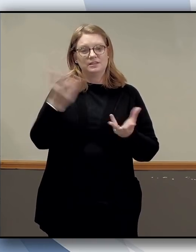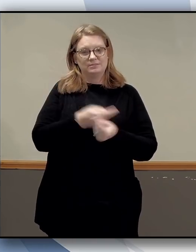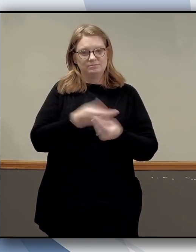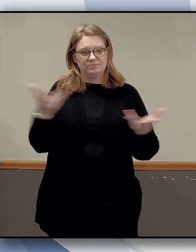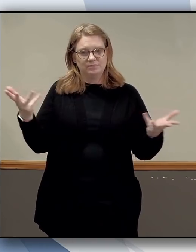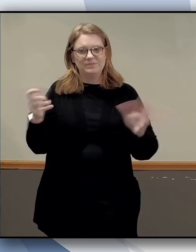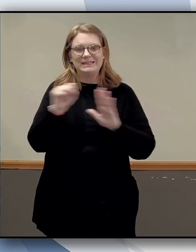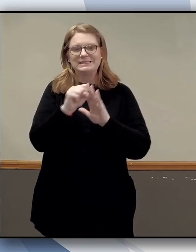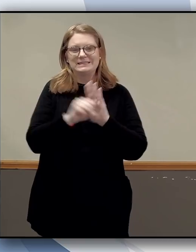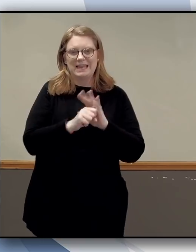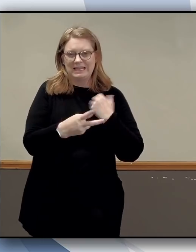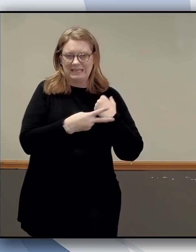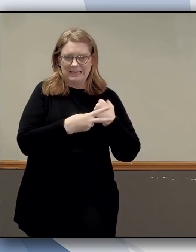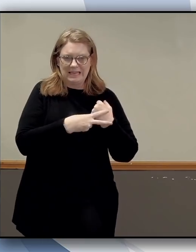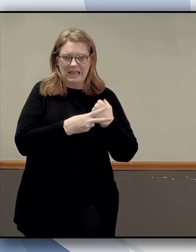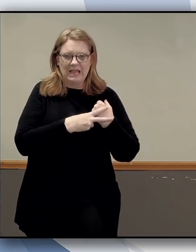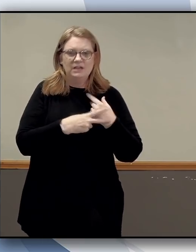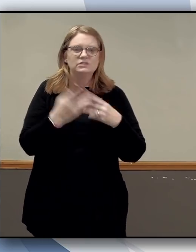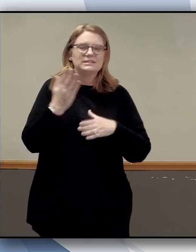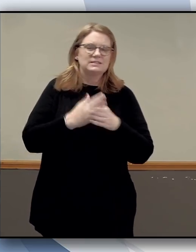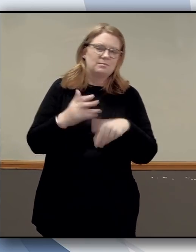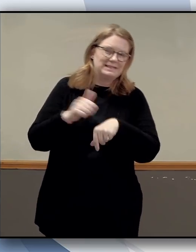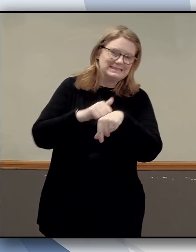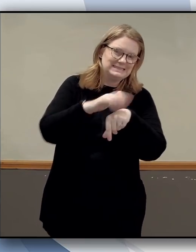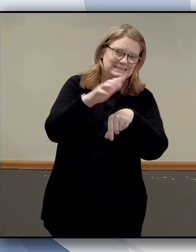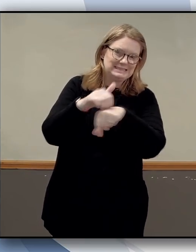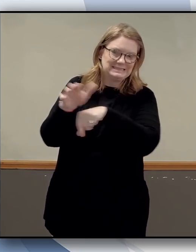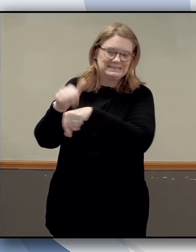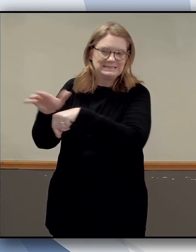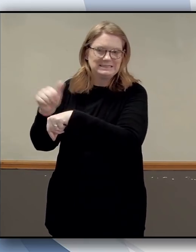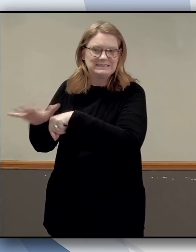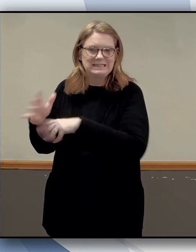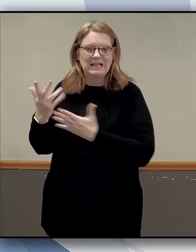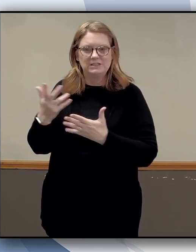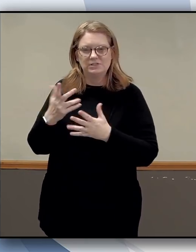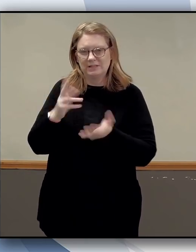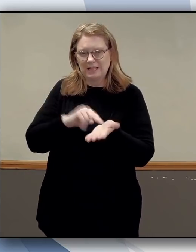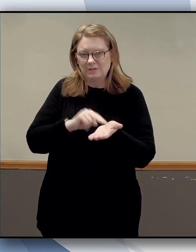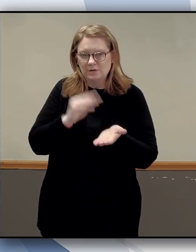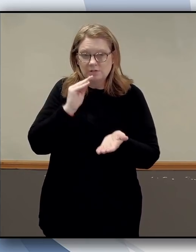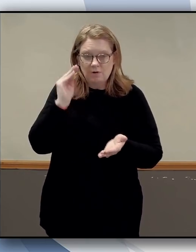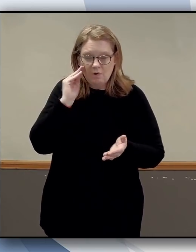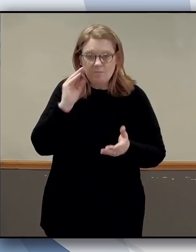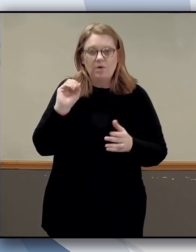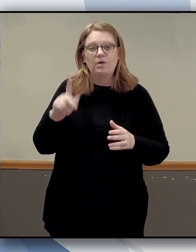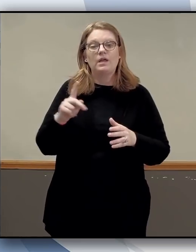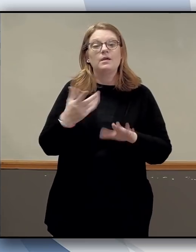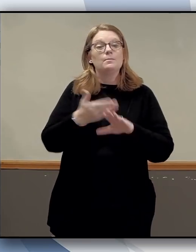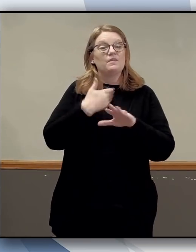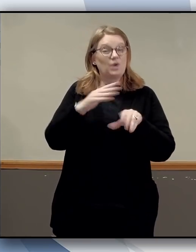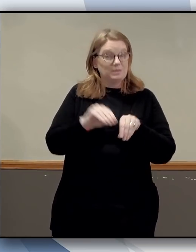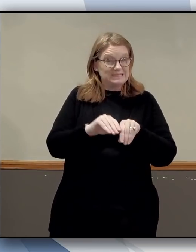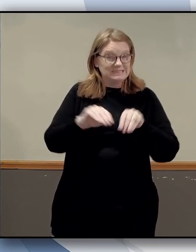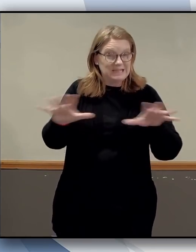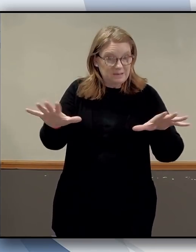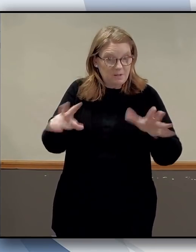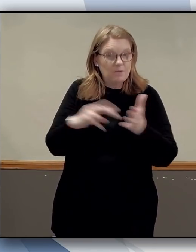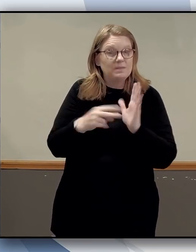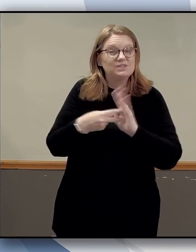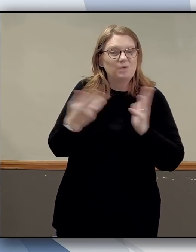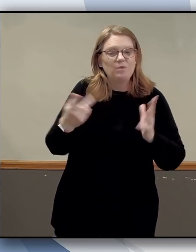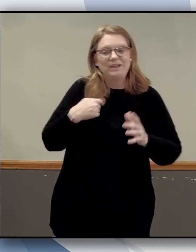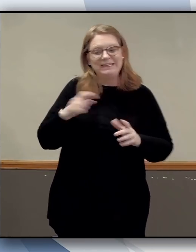and some have been shipped already to long-term care facilities. Before deploying those, we're validating those tests this week, and then we're also working